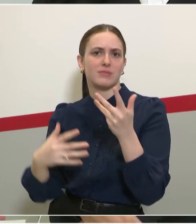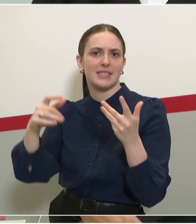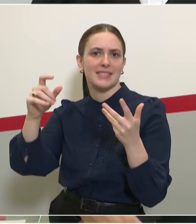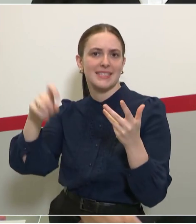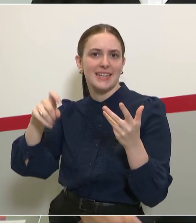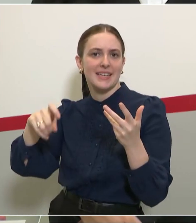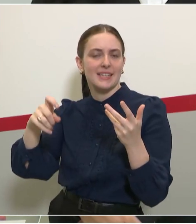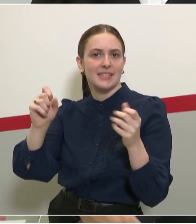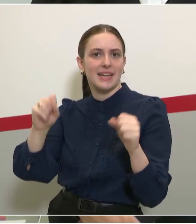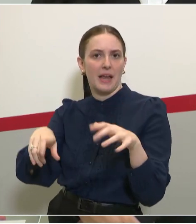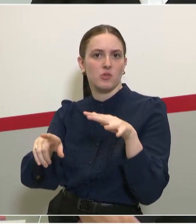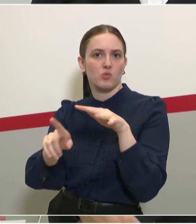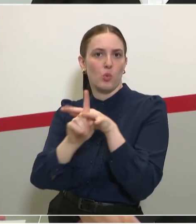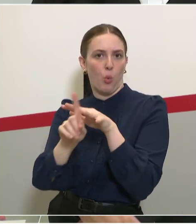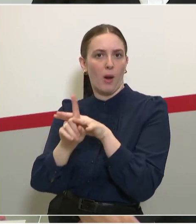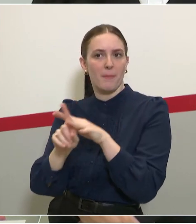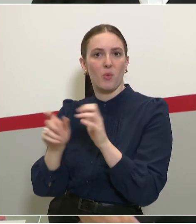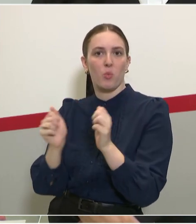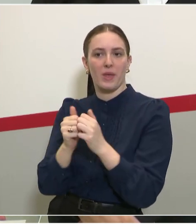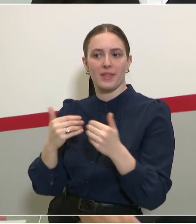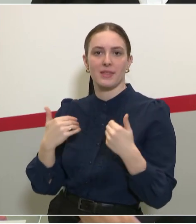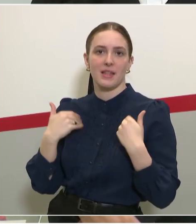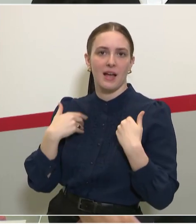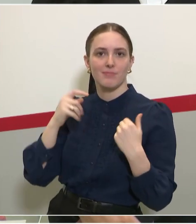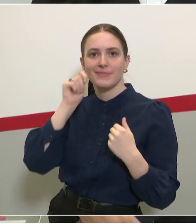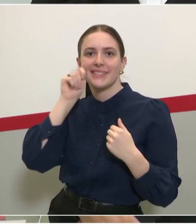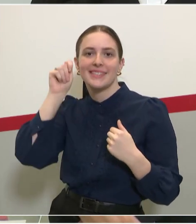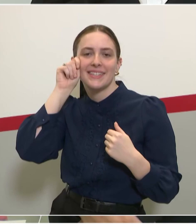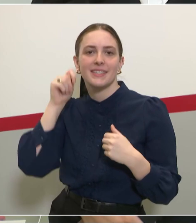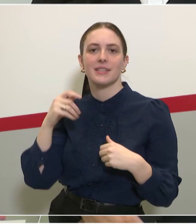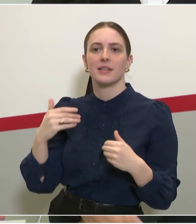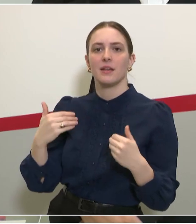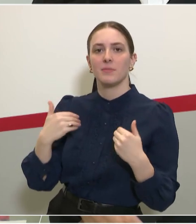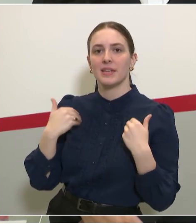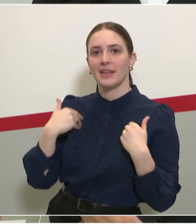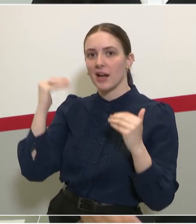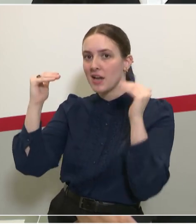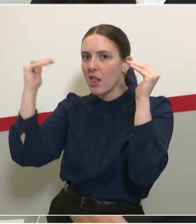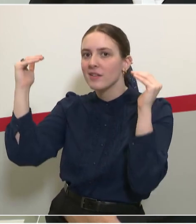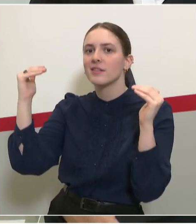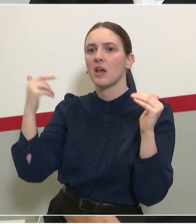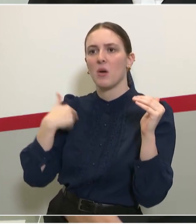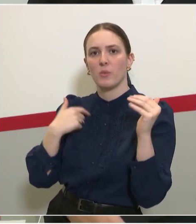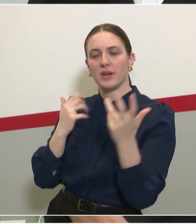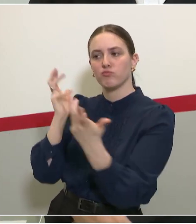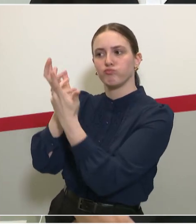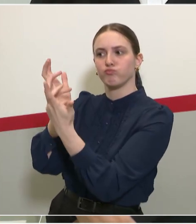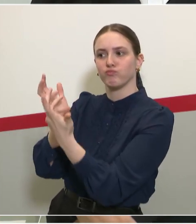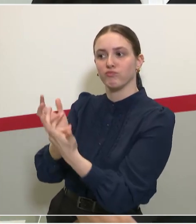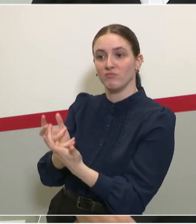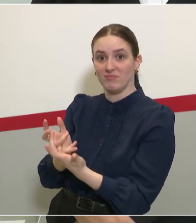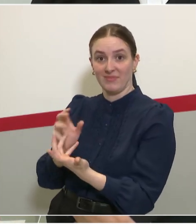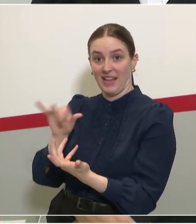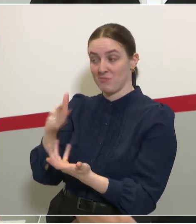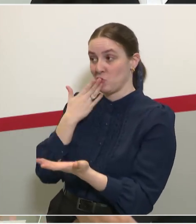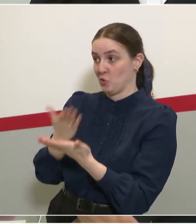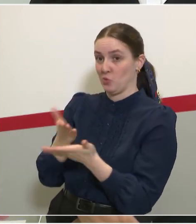that can present with preteens, teens, and young adults. Right? Is that a good way to say